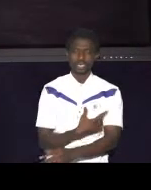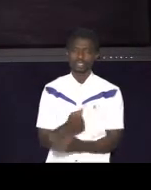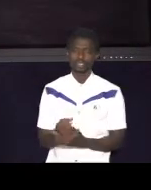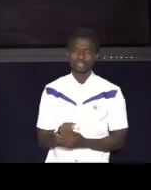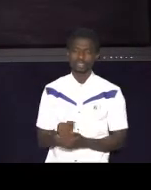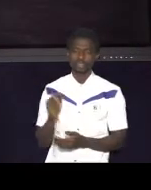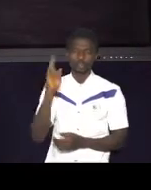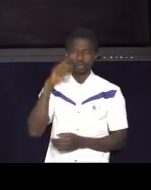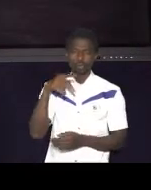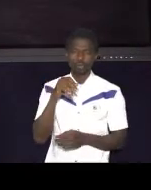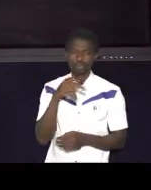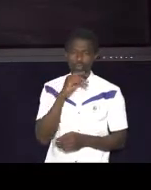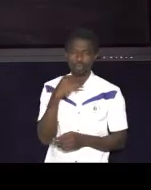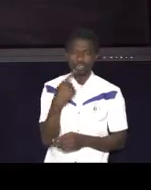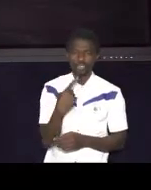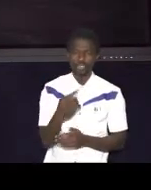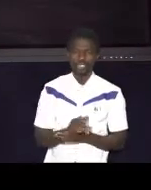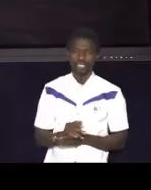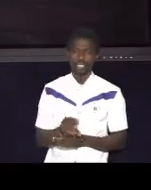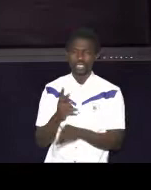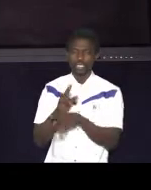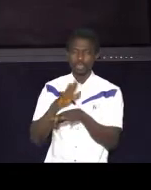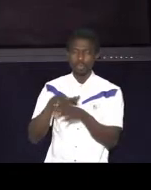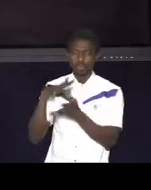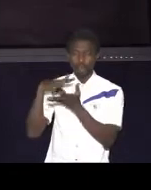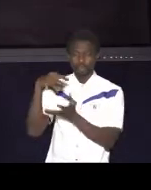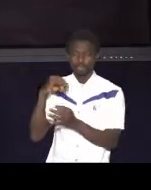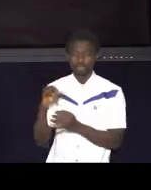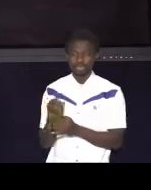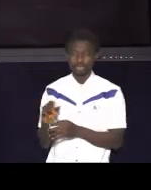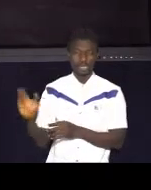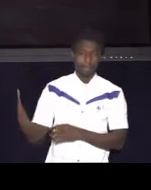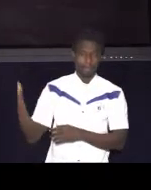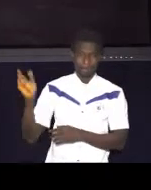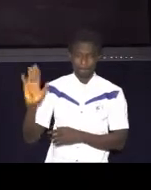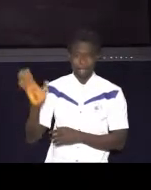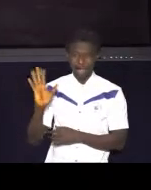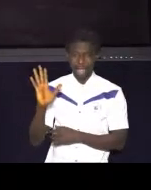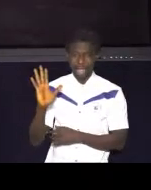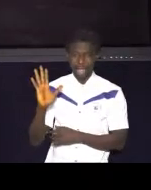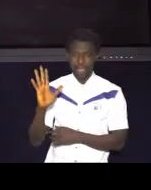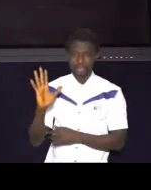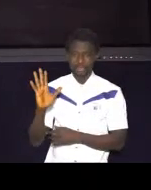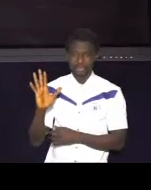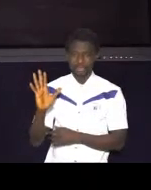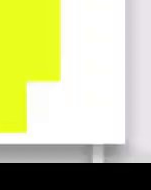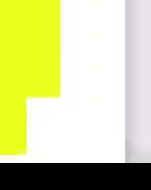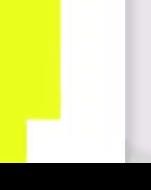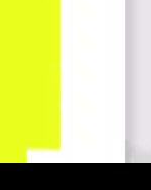lesson, Uncle Popo says, keep on studying. Bye.